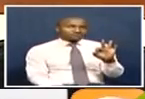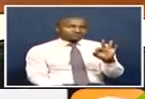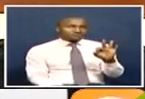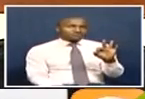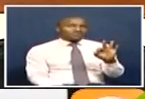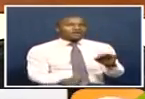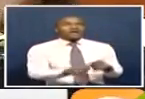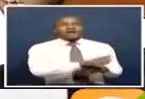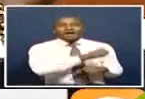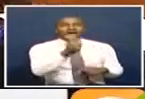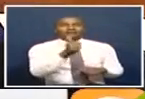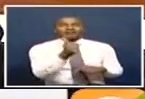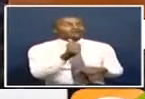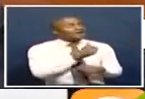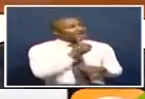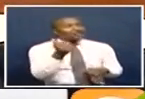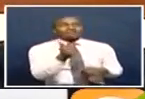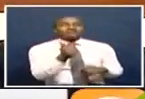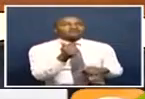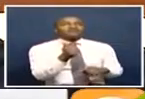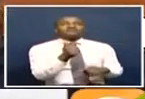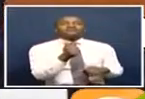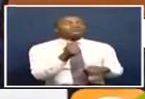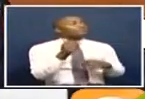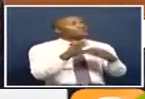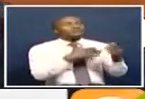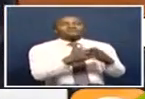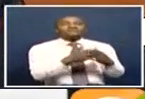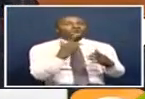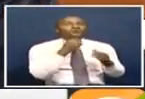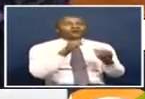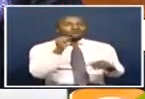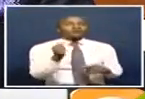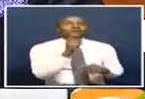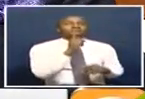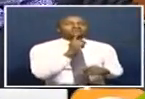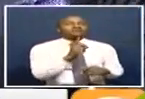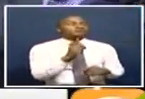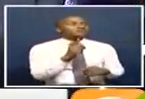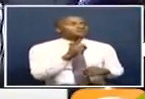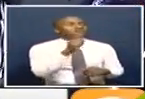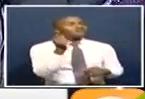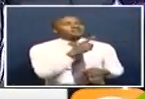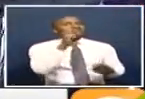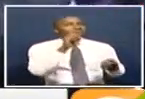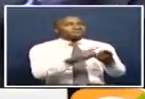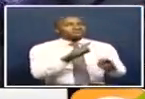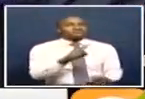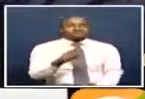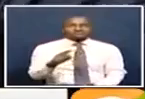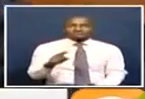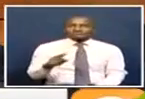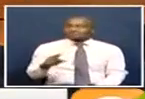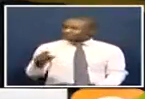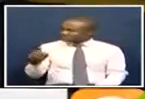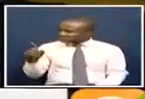Nobody else, no one, even what under whatever circumstances, who can wake up and start talking about wages. No salaries and remuneration. No,